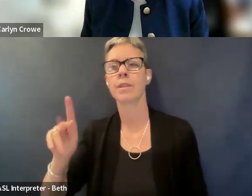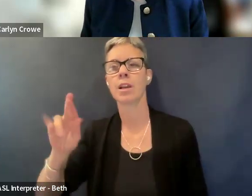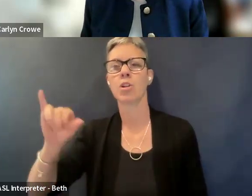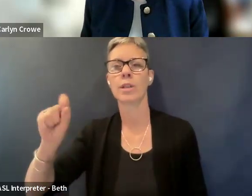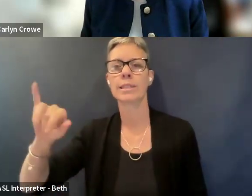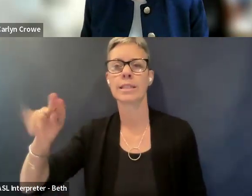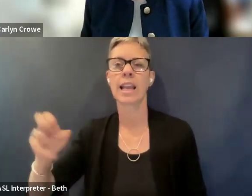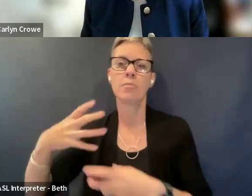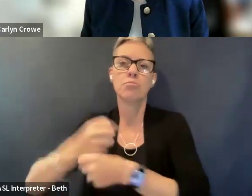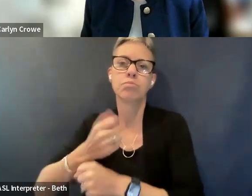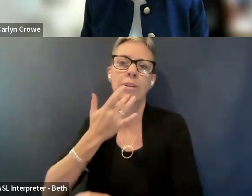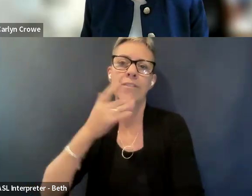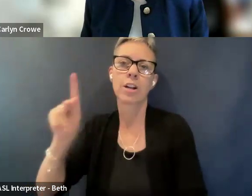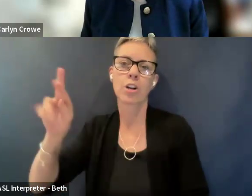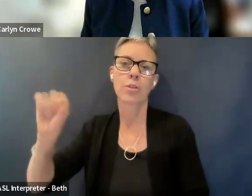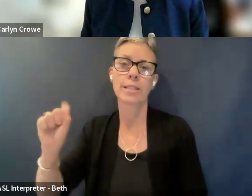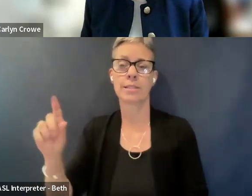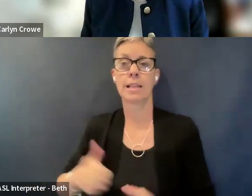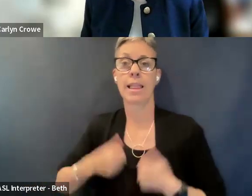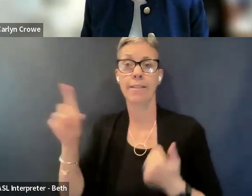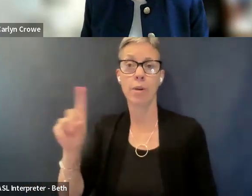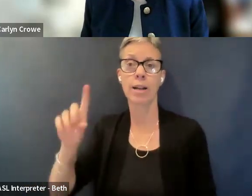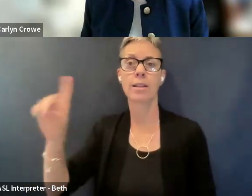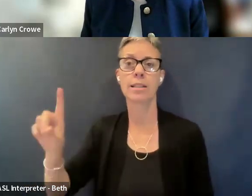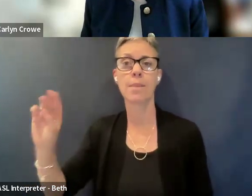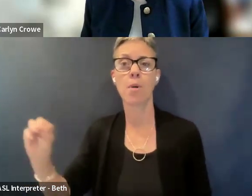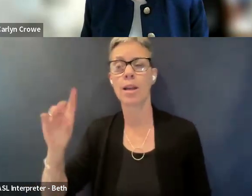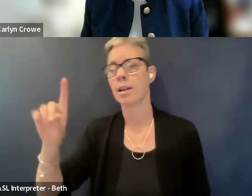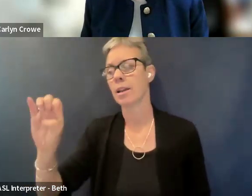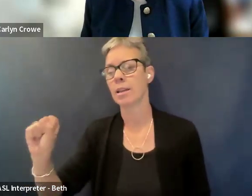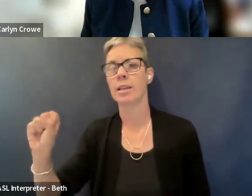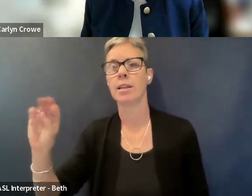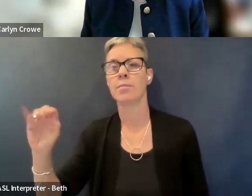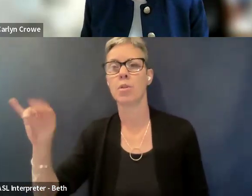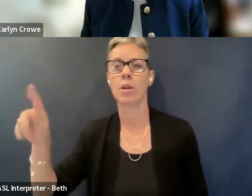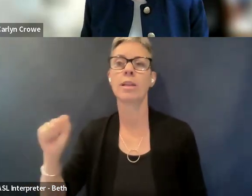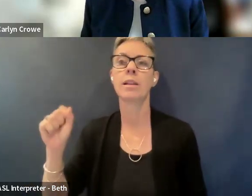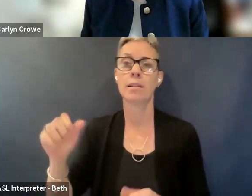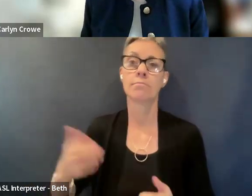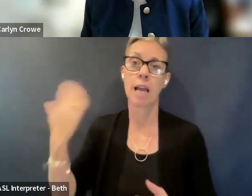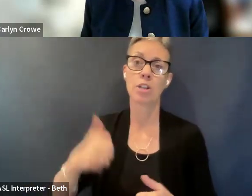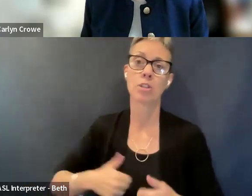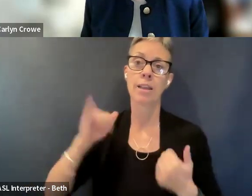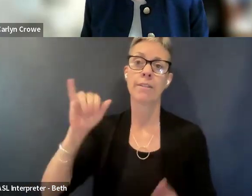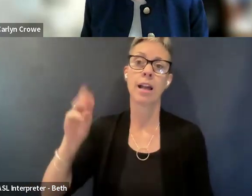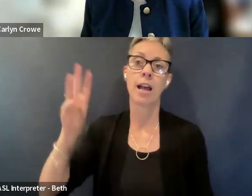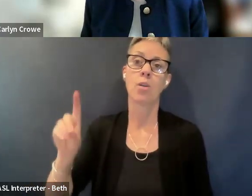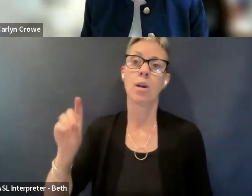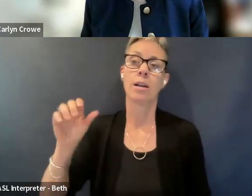Chris. I live in Des Moines now. I lived in Iowa City for 25 years and grew up in South